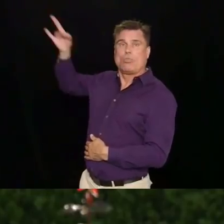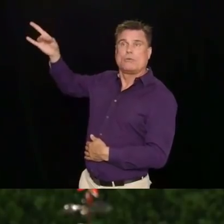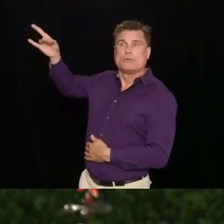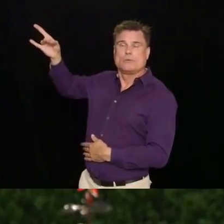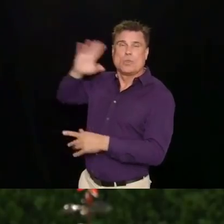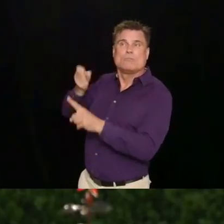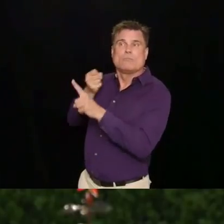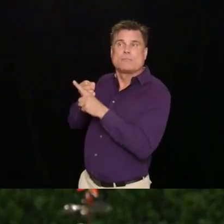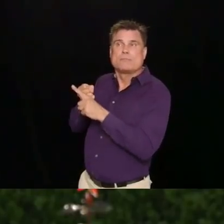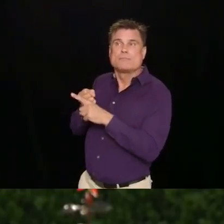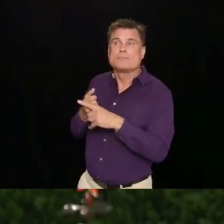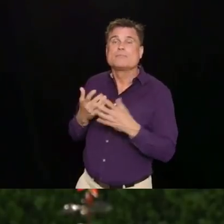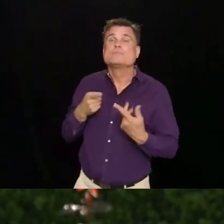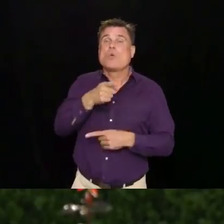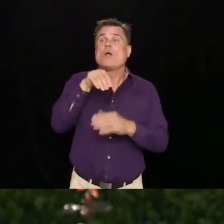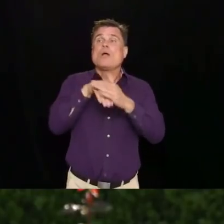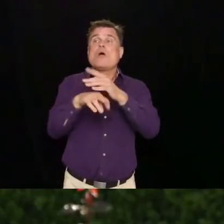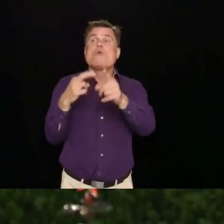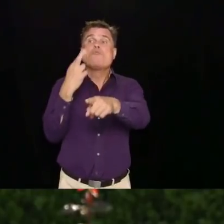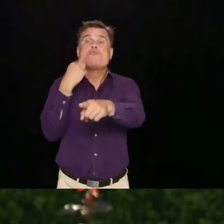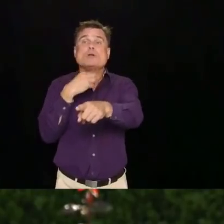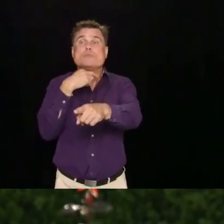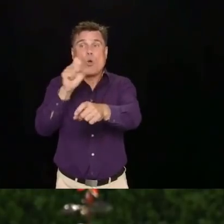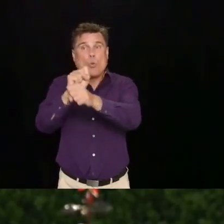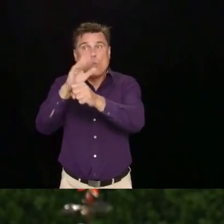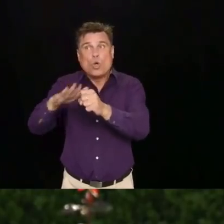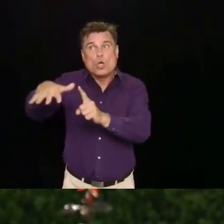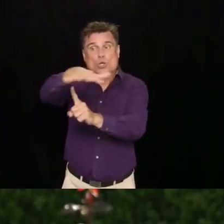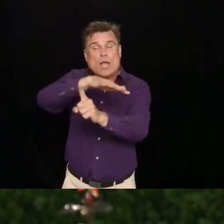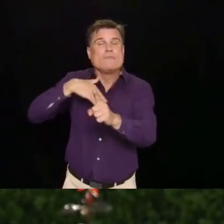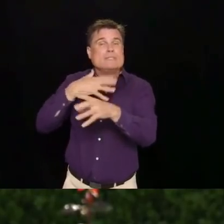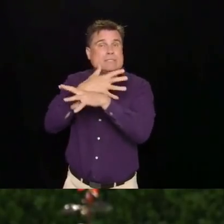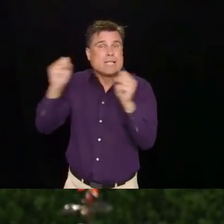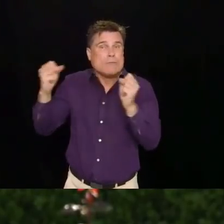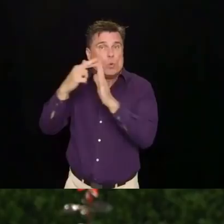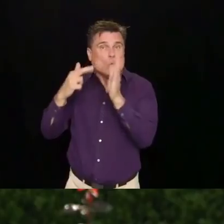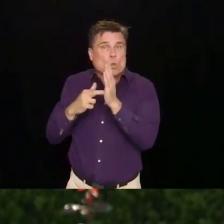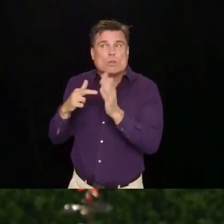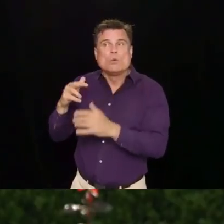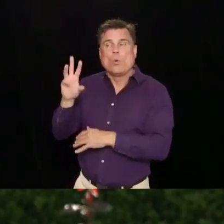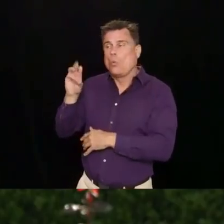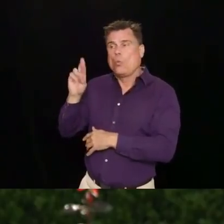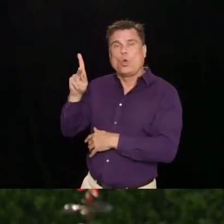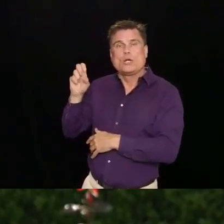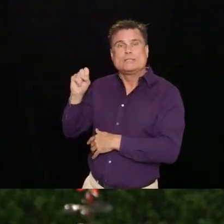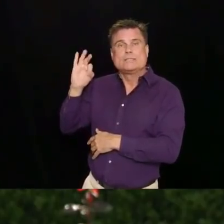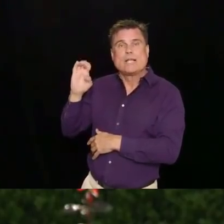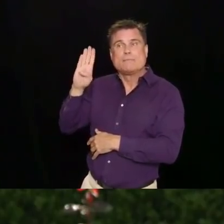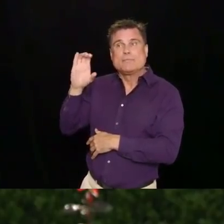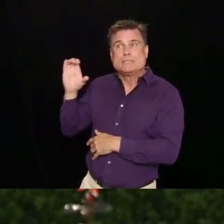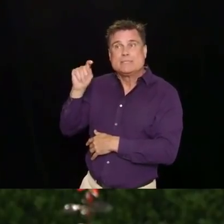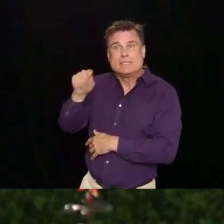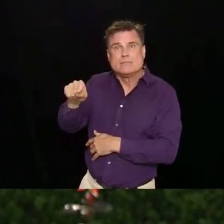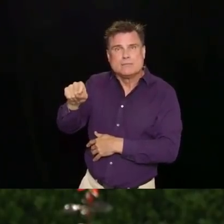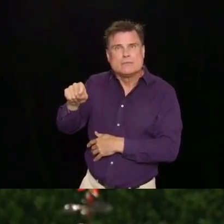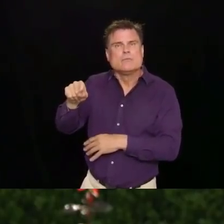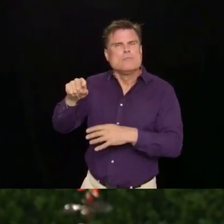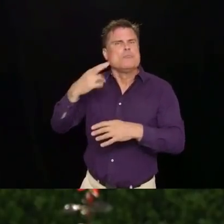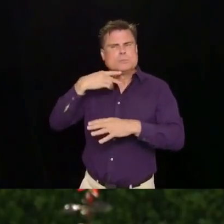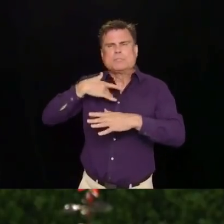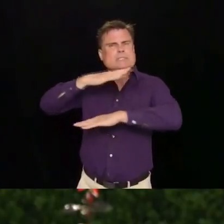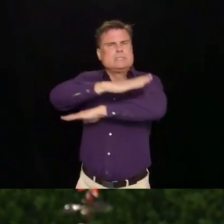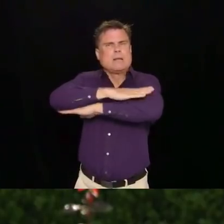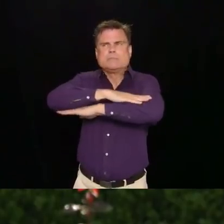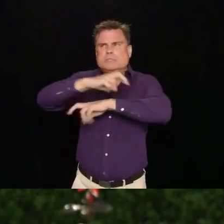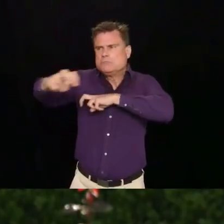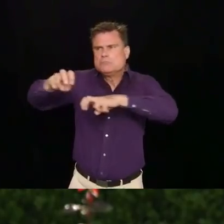we have work safe and we have public health rules that are being put in place and plans laid out and so on. It is possible to do that. And it is